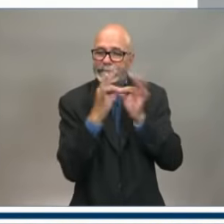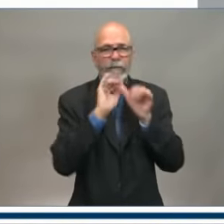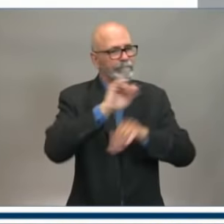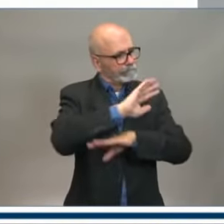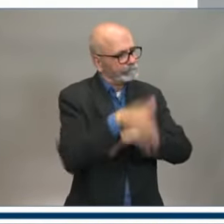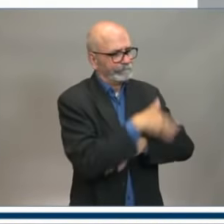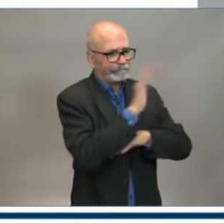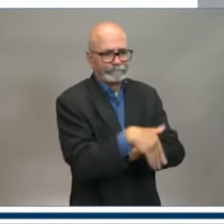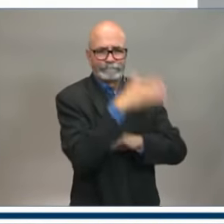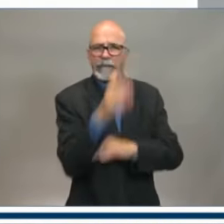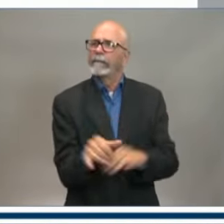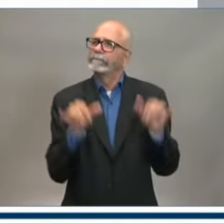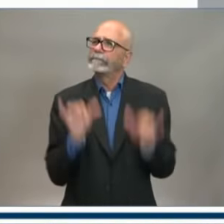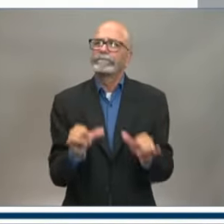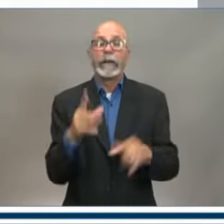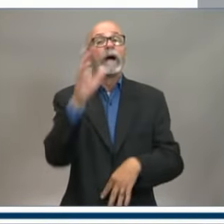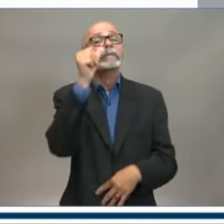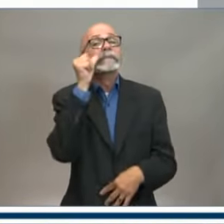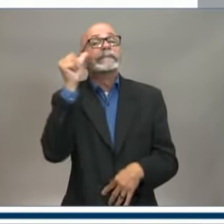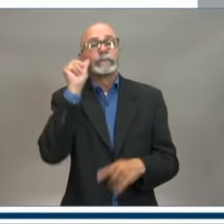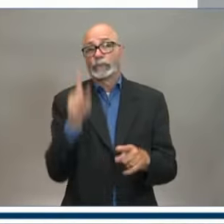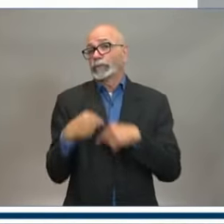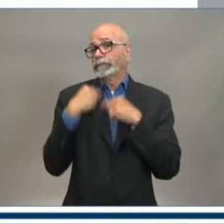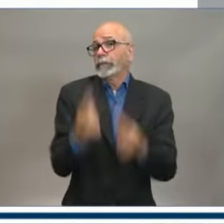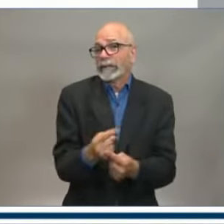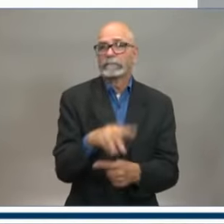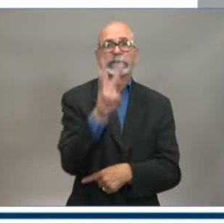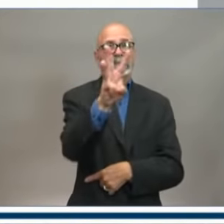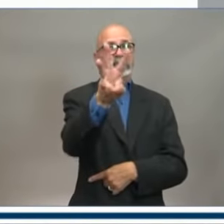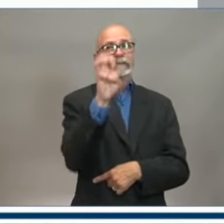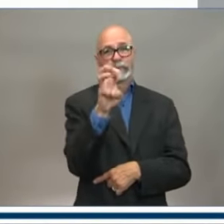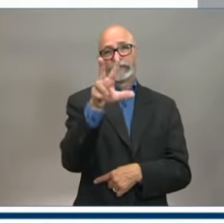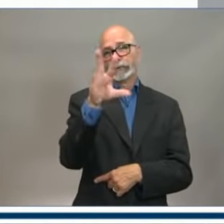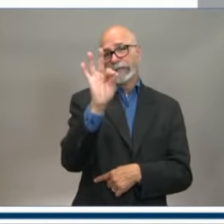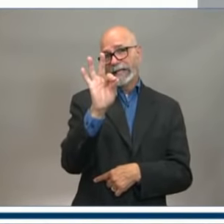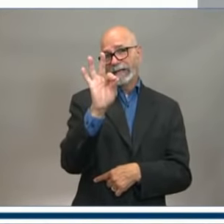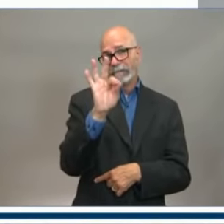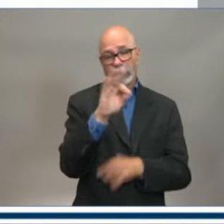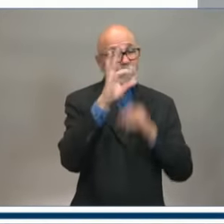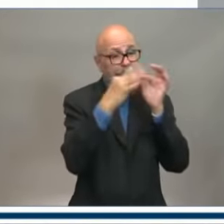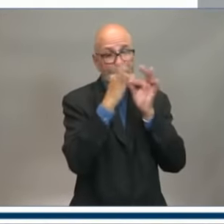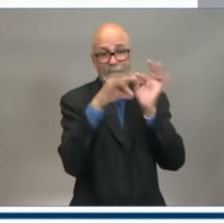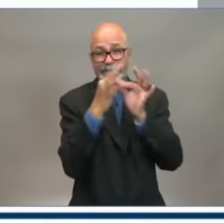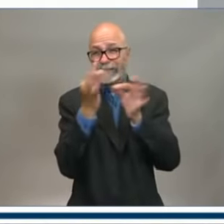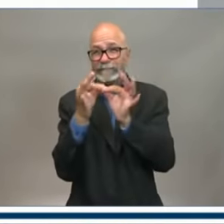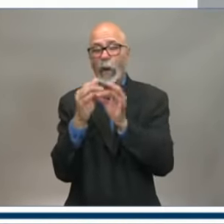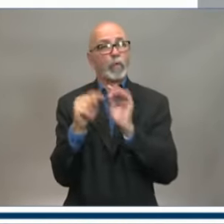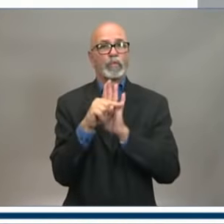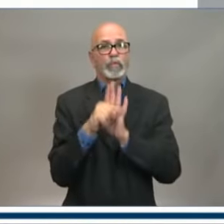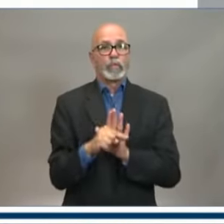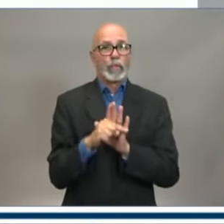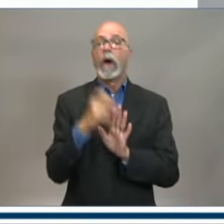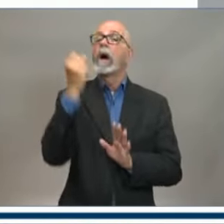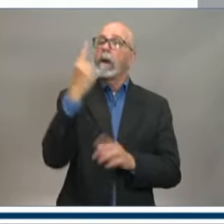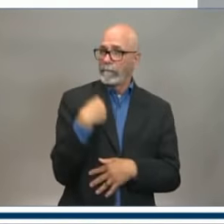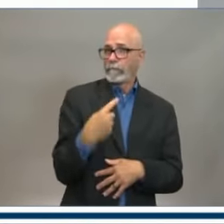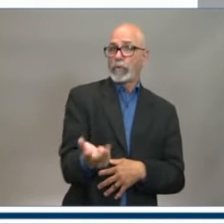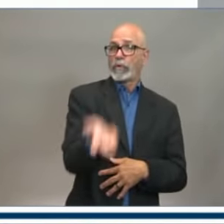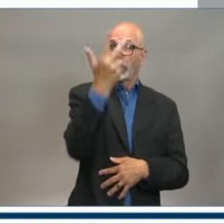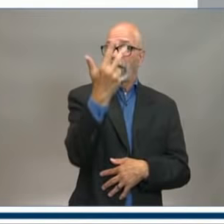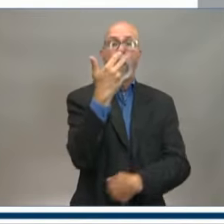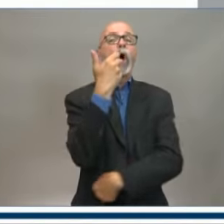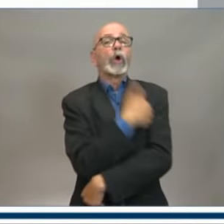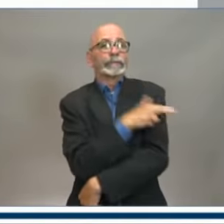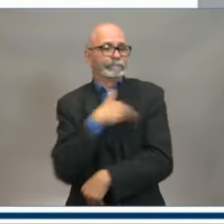processed 639 tests. We currently have 3 individuals in hospital. One of those is in